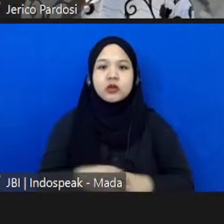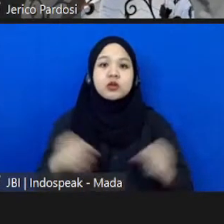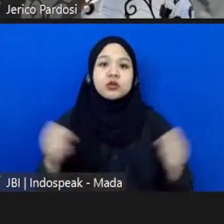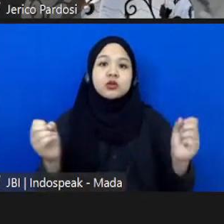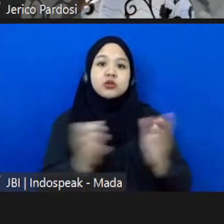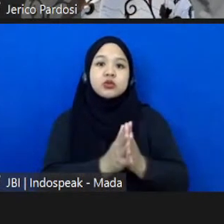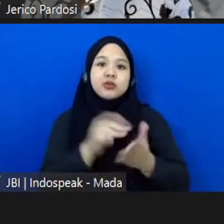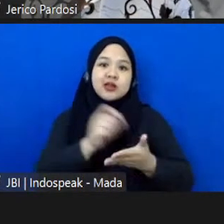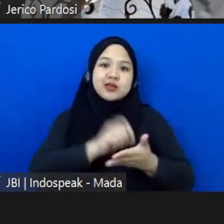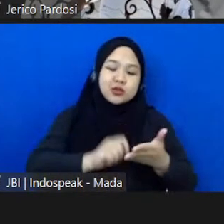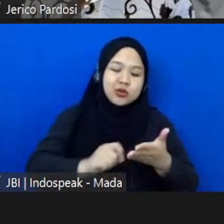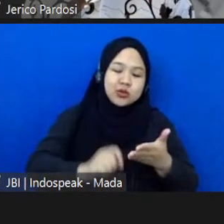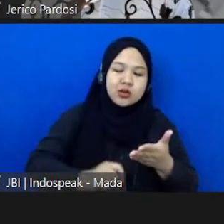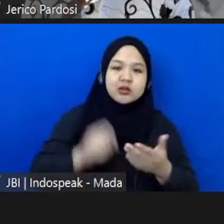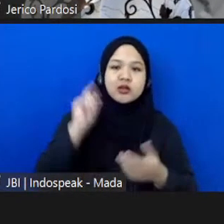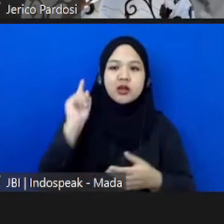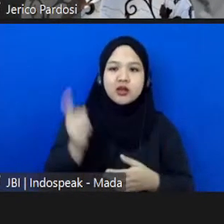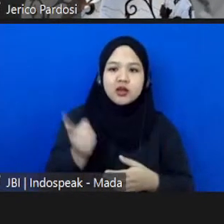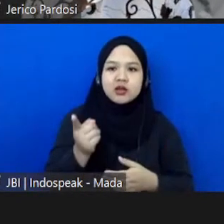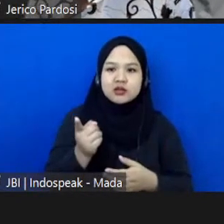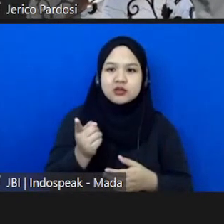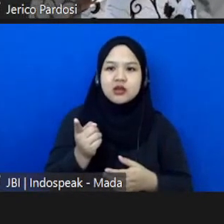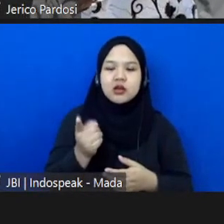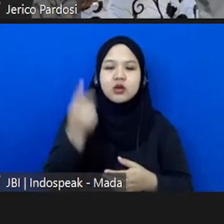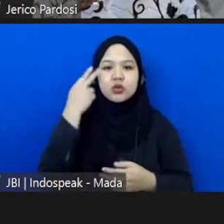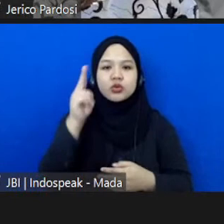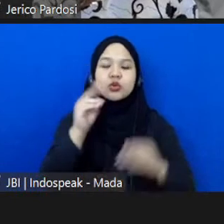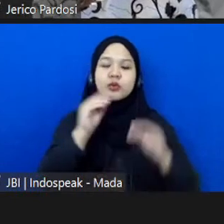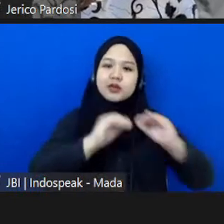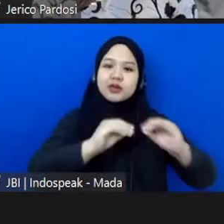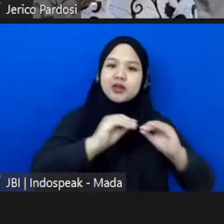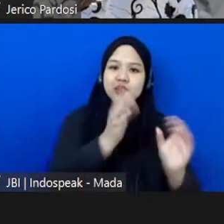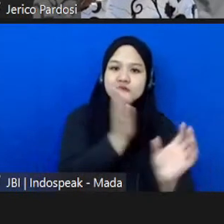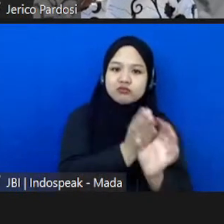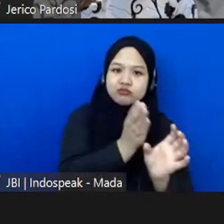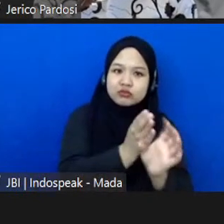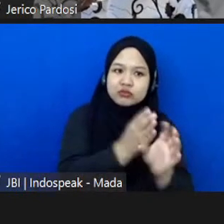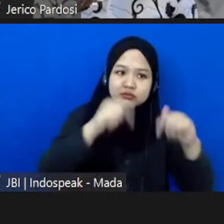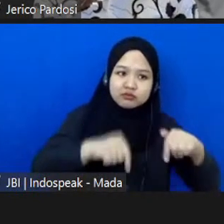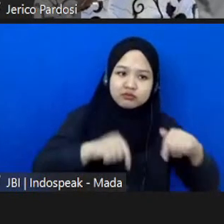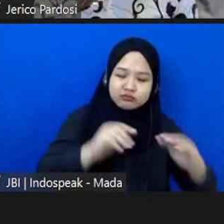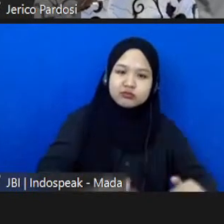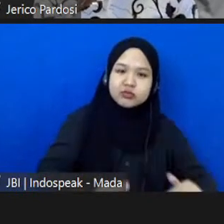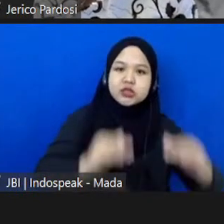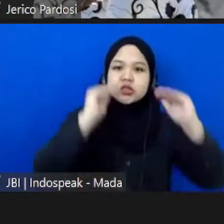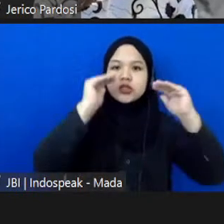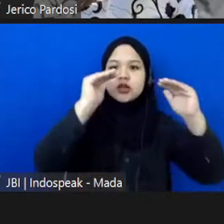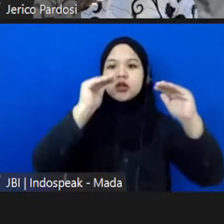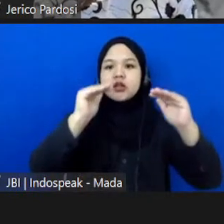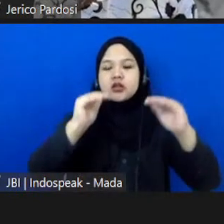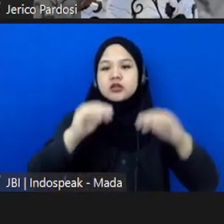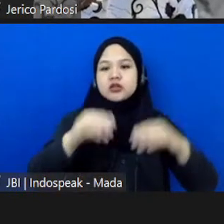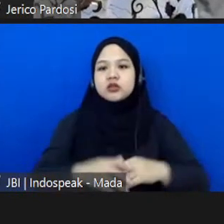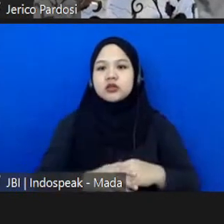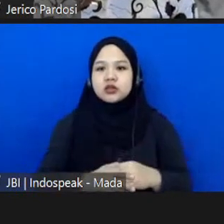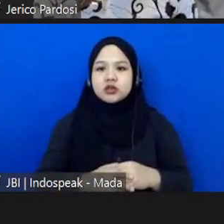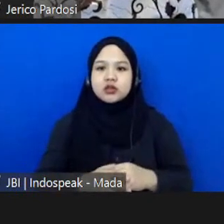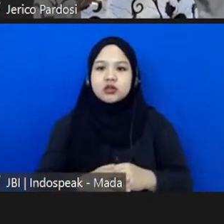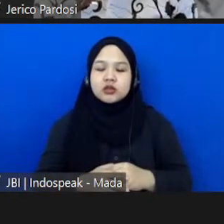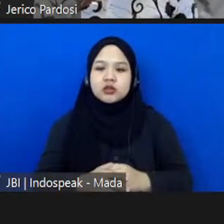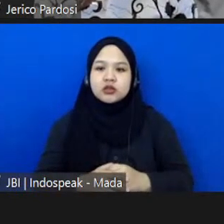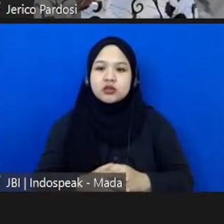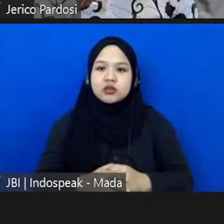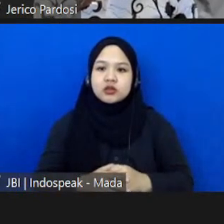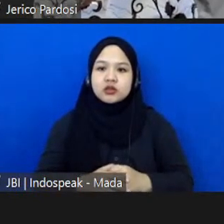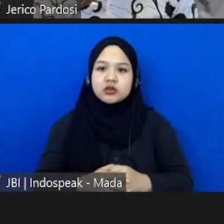now providing a psychiatry education has increased, and with that, the number produced for psychiatrists has